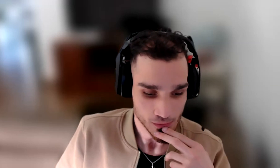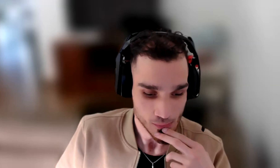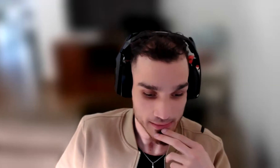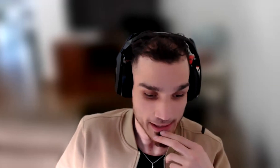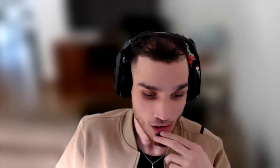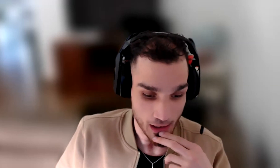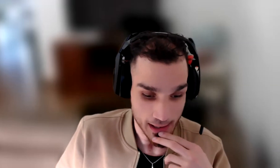But yeah,